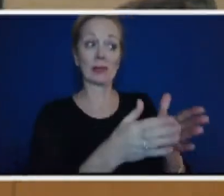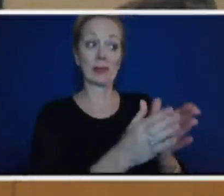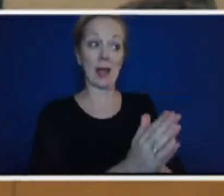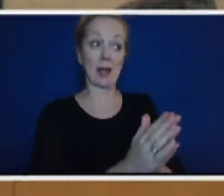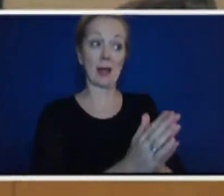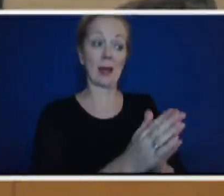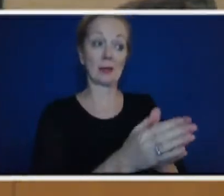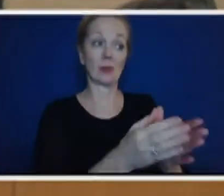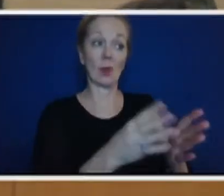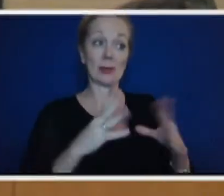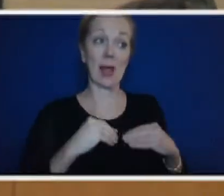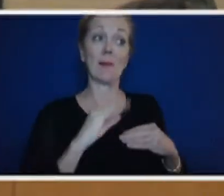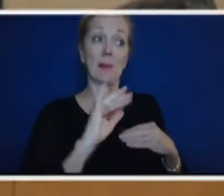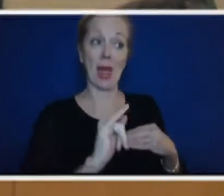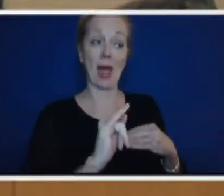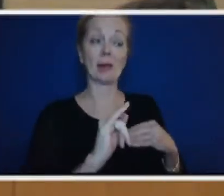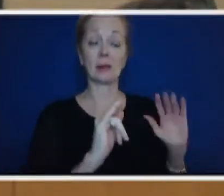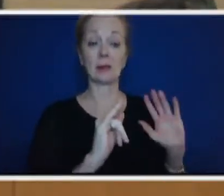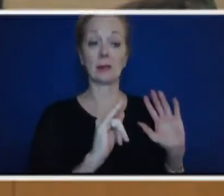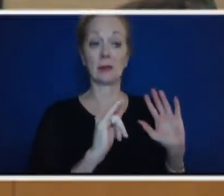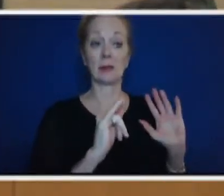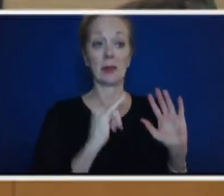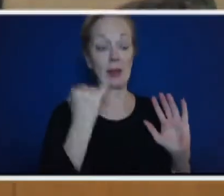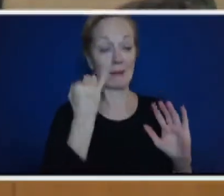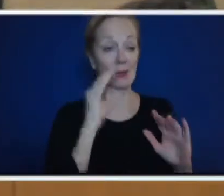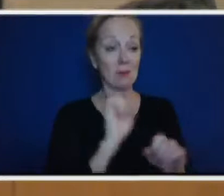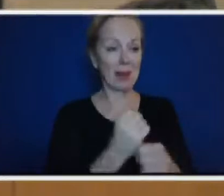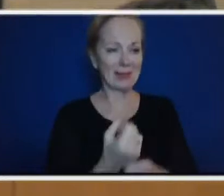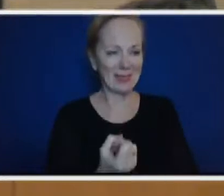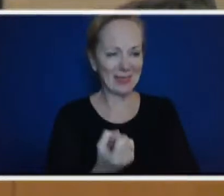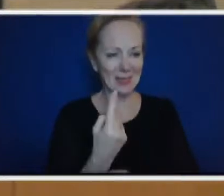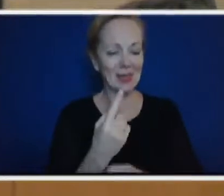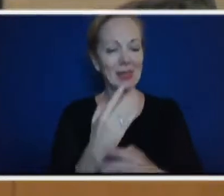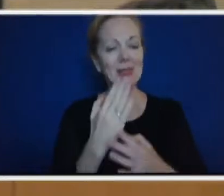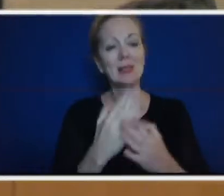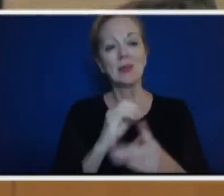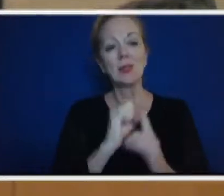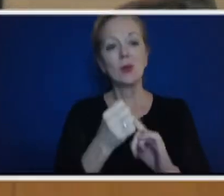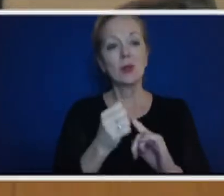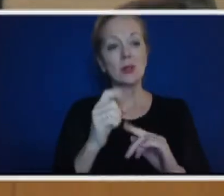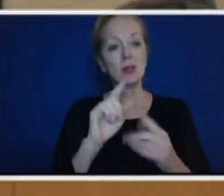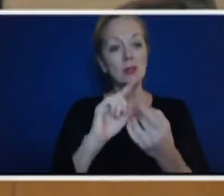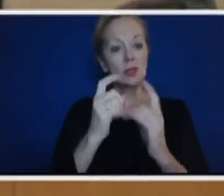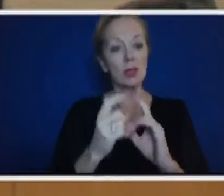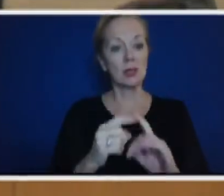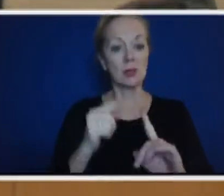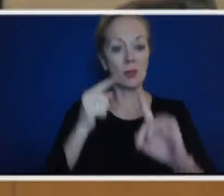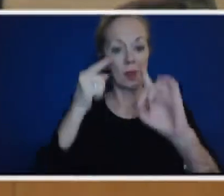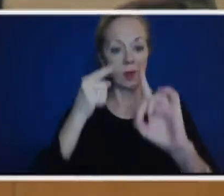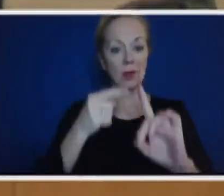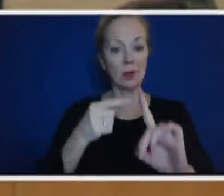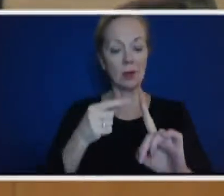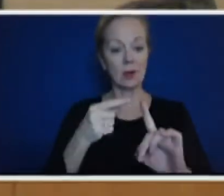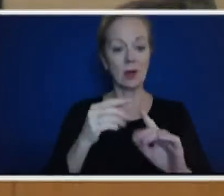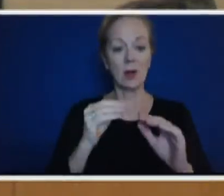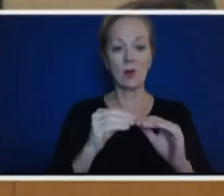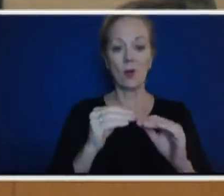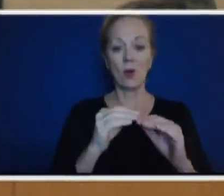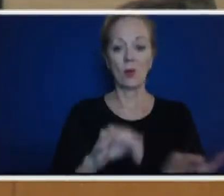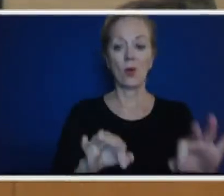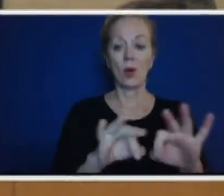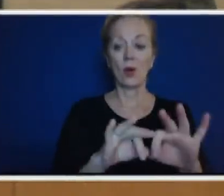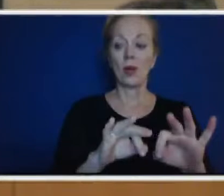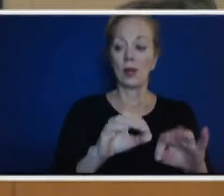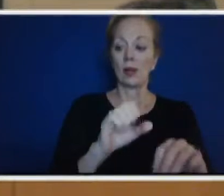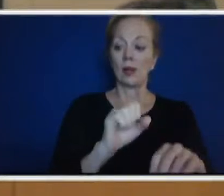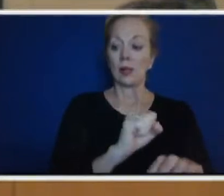sense. And in some cases, the level of changes also get to a point where they're more significant than staff